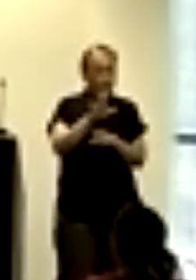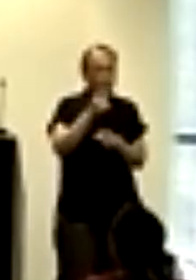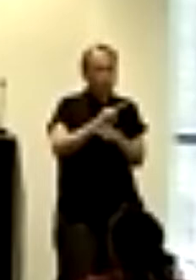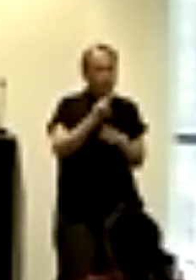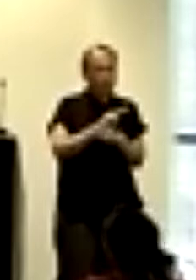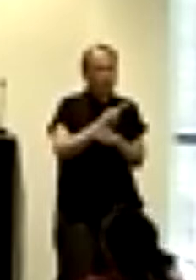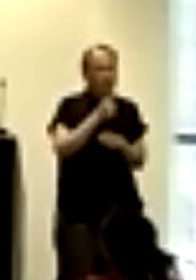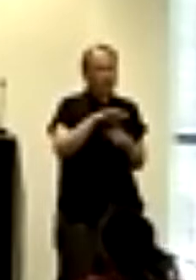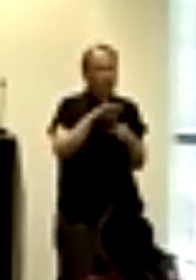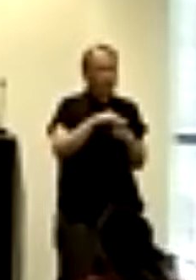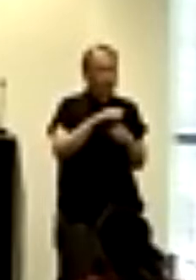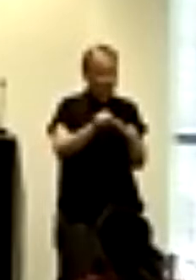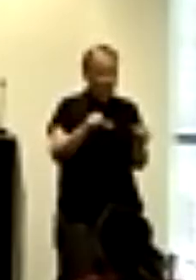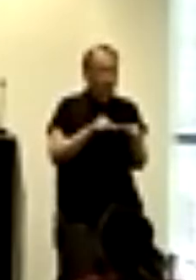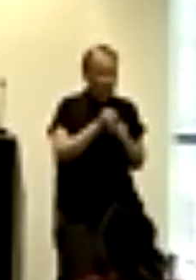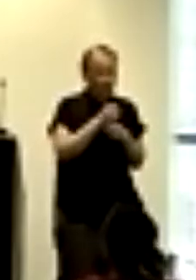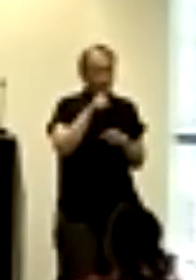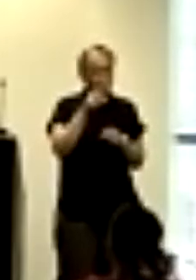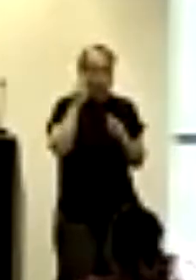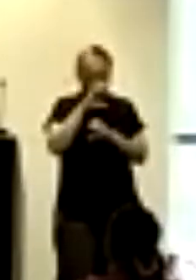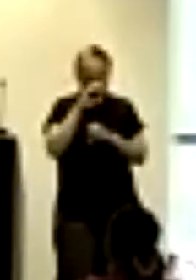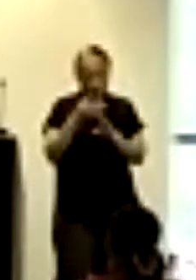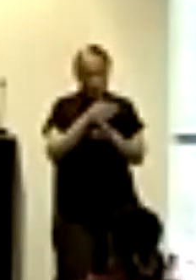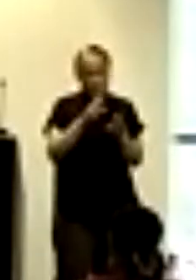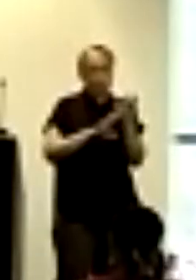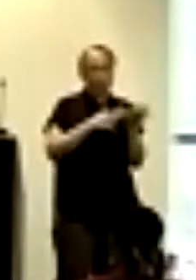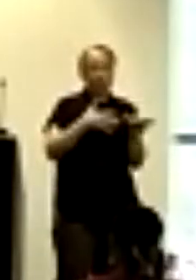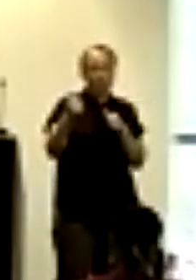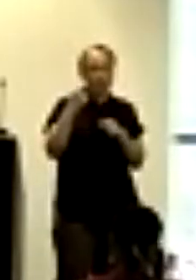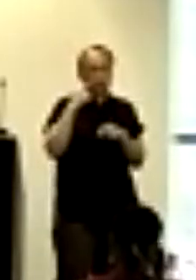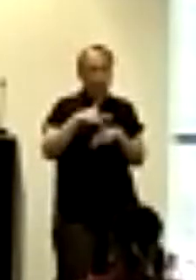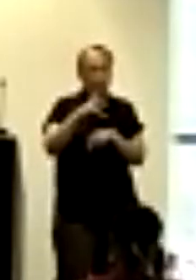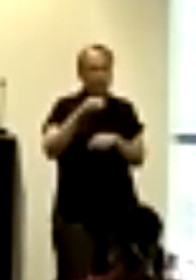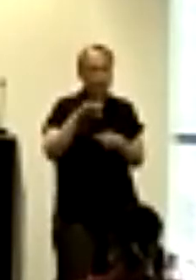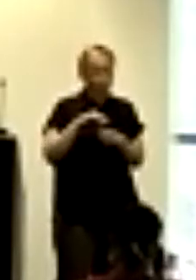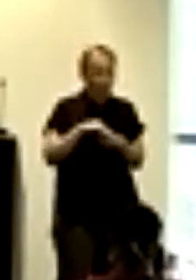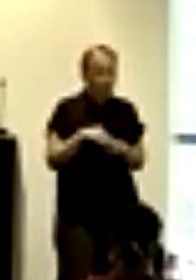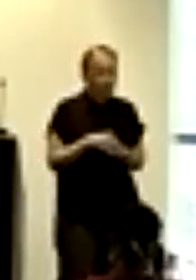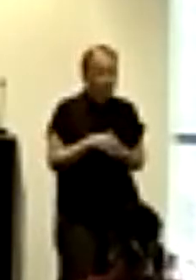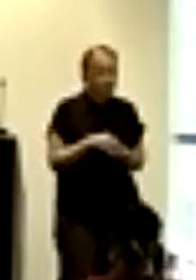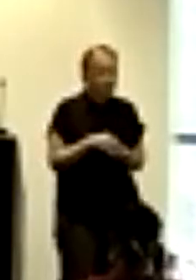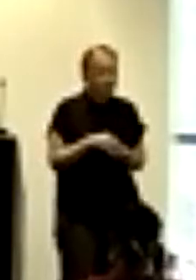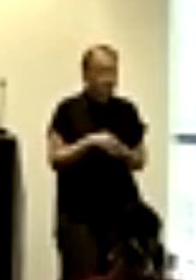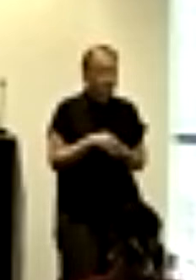regular voting polling place, so make sure that you look that up before you head out to early vote.